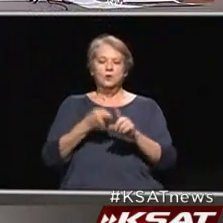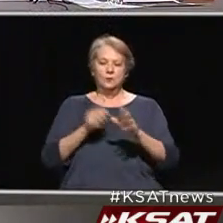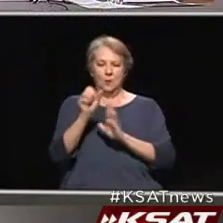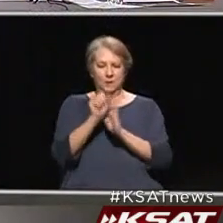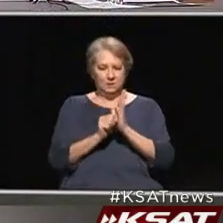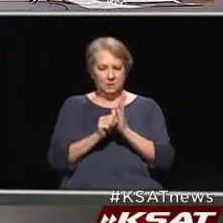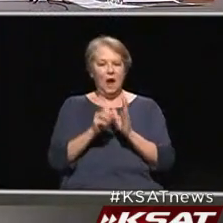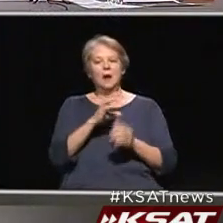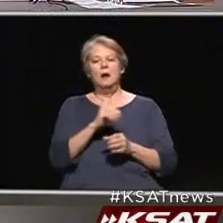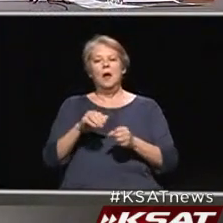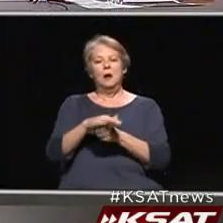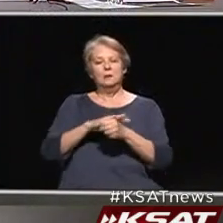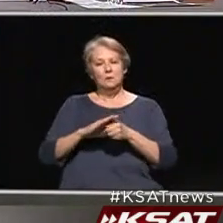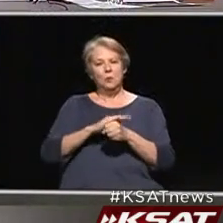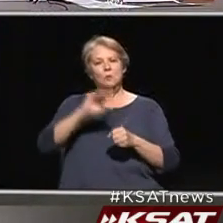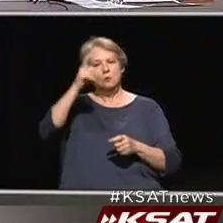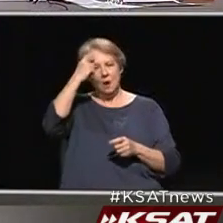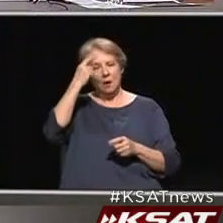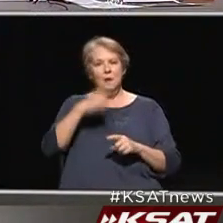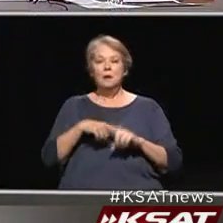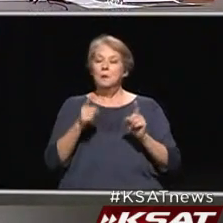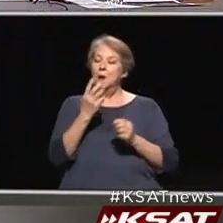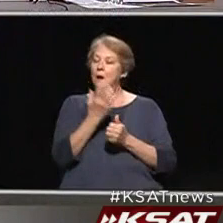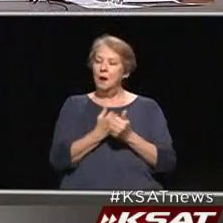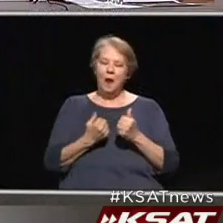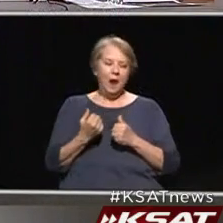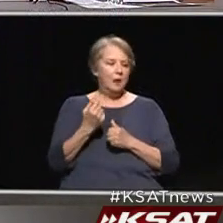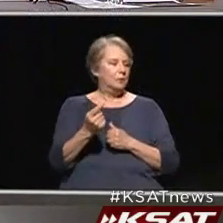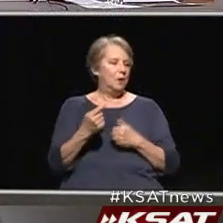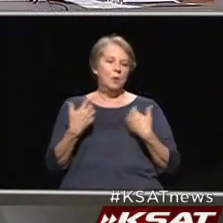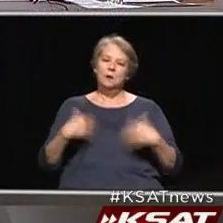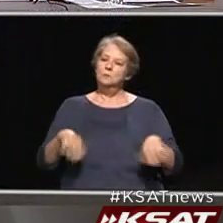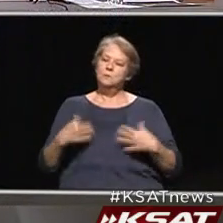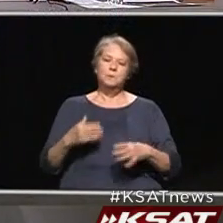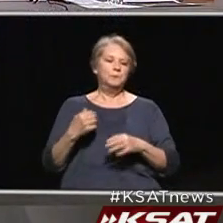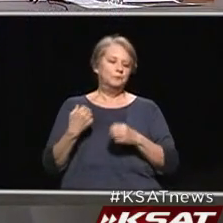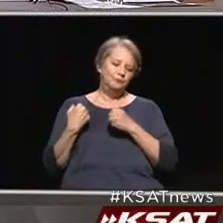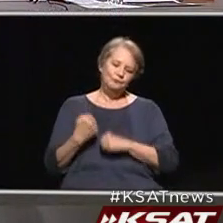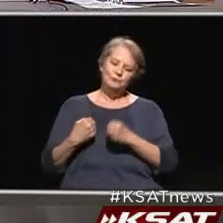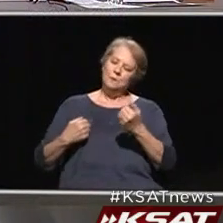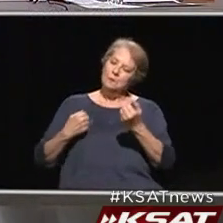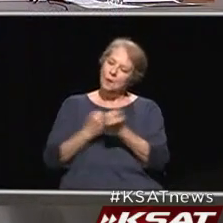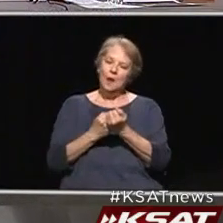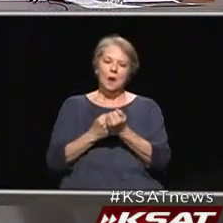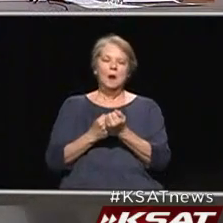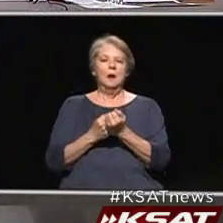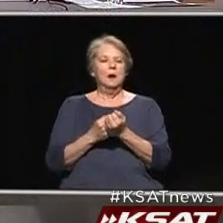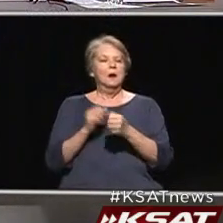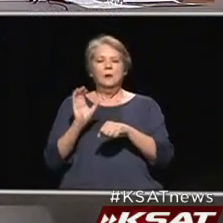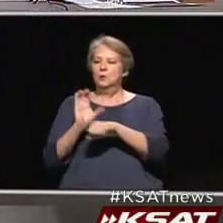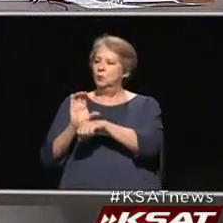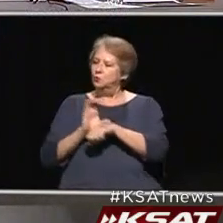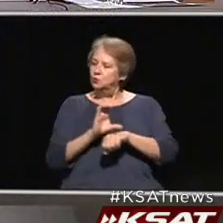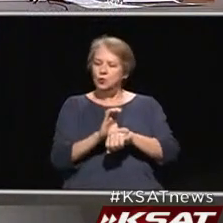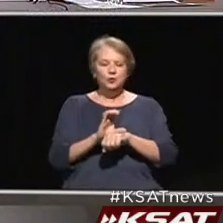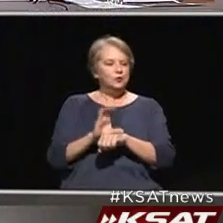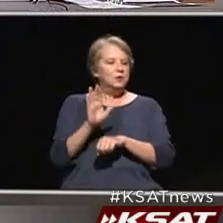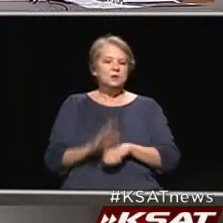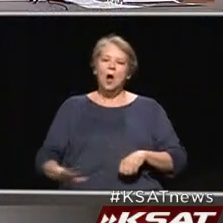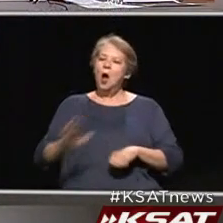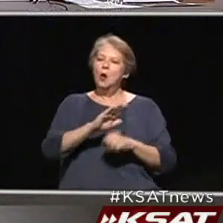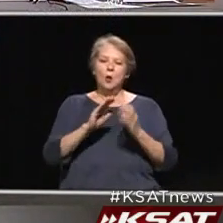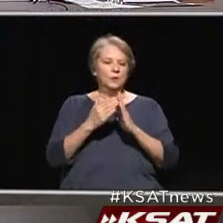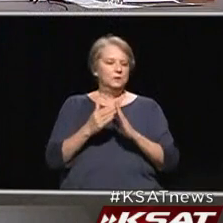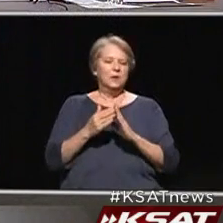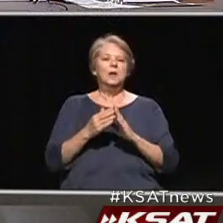as well as the local governments, but everyone has been extremely proactive in the faith community. The churches all over the city